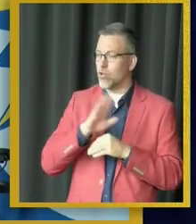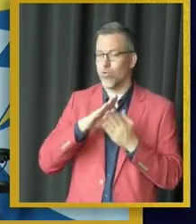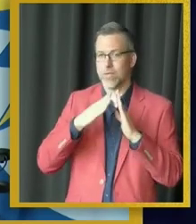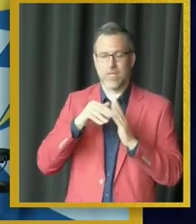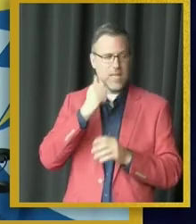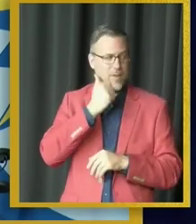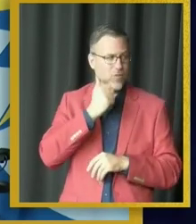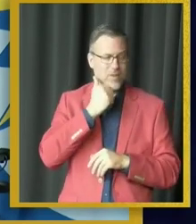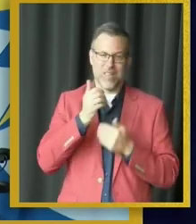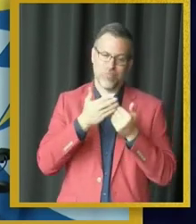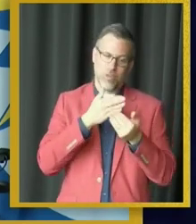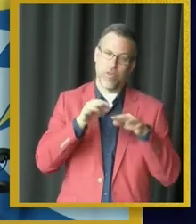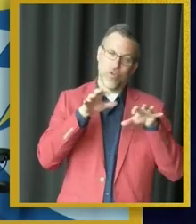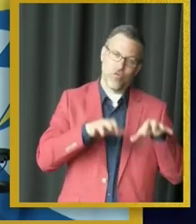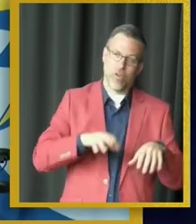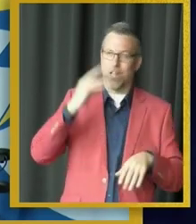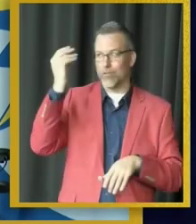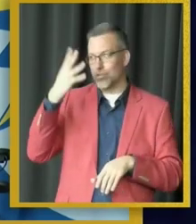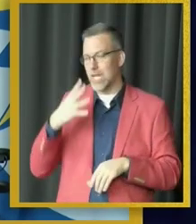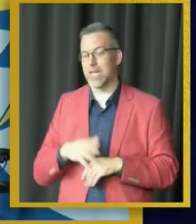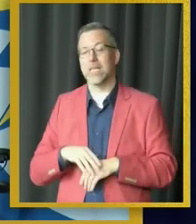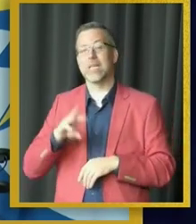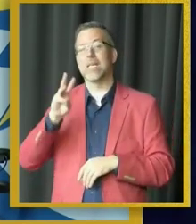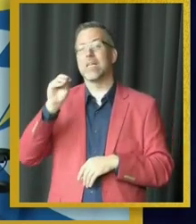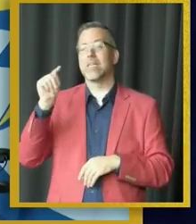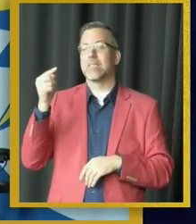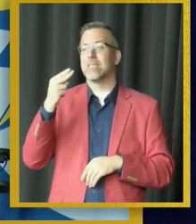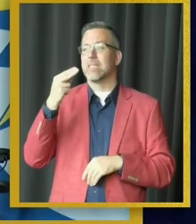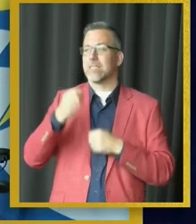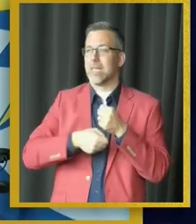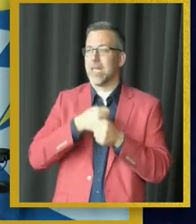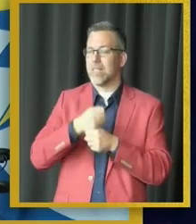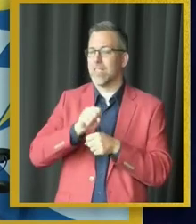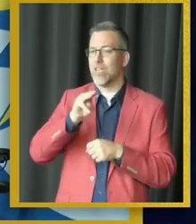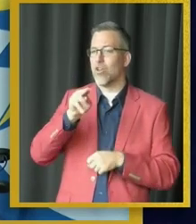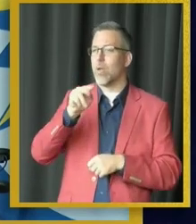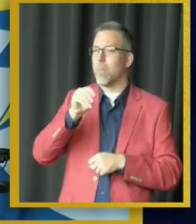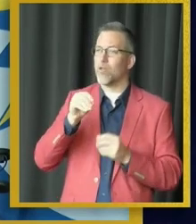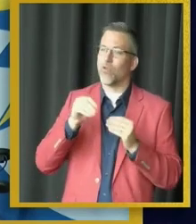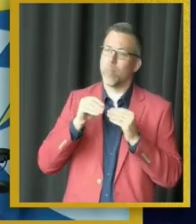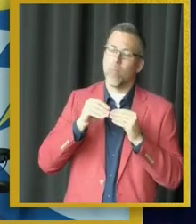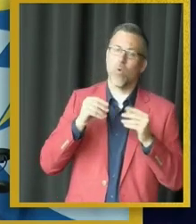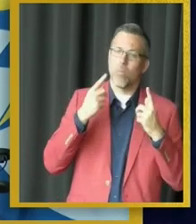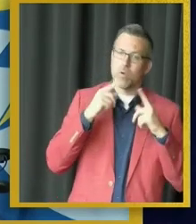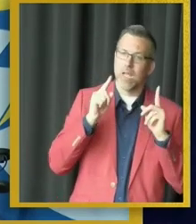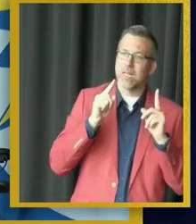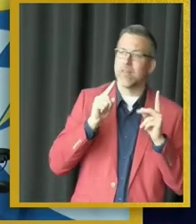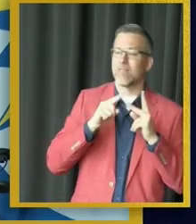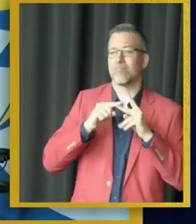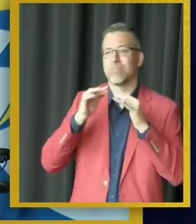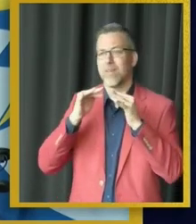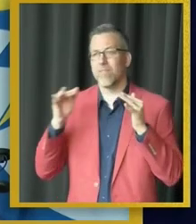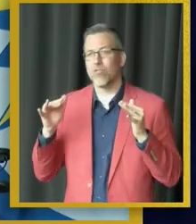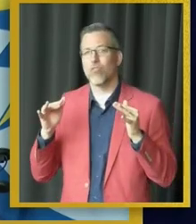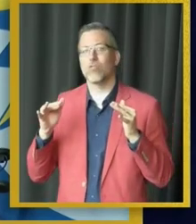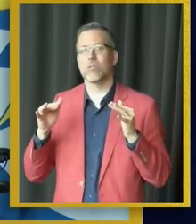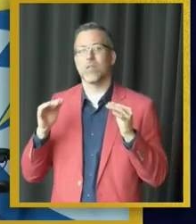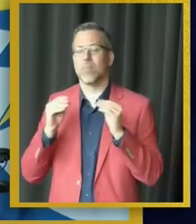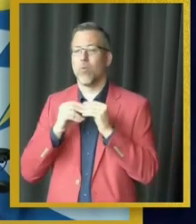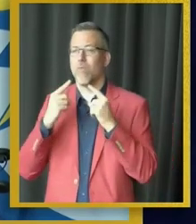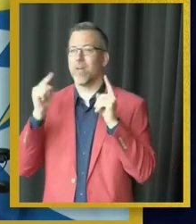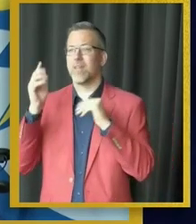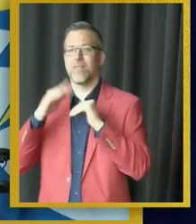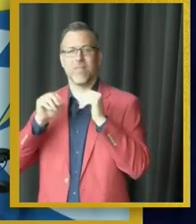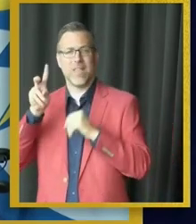shine. In its 60th year, Metro Nashville is more productive, more diverse, and more effective than ever. We